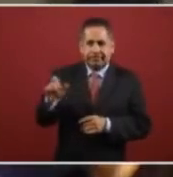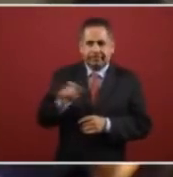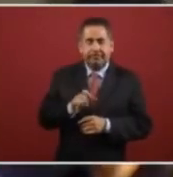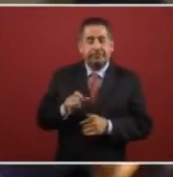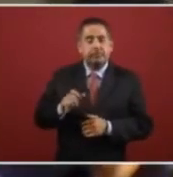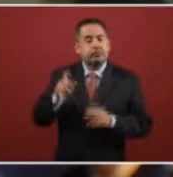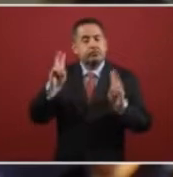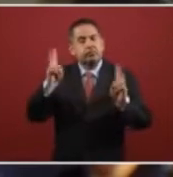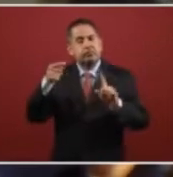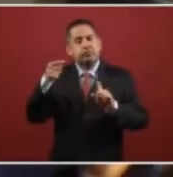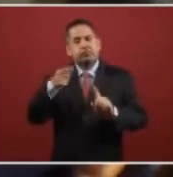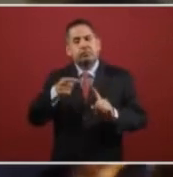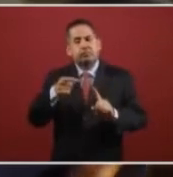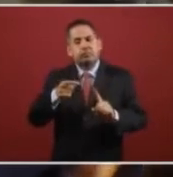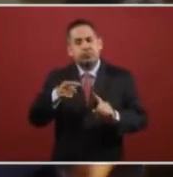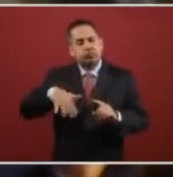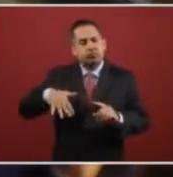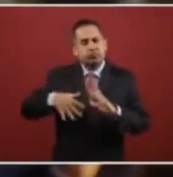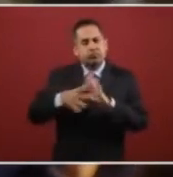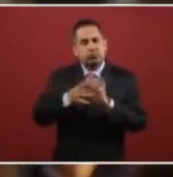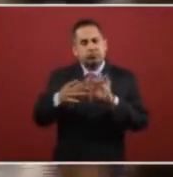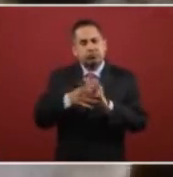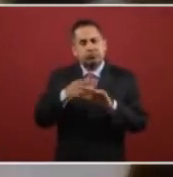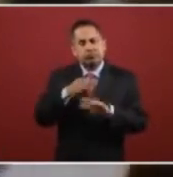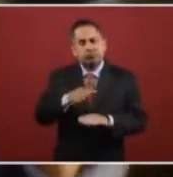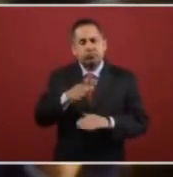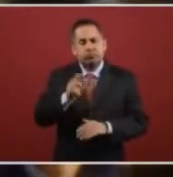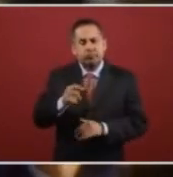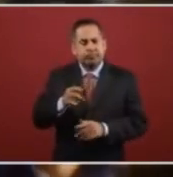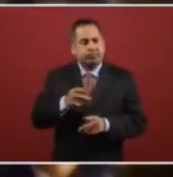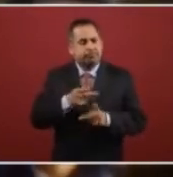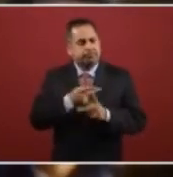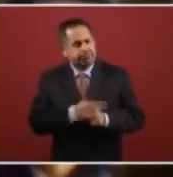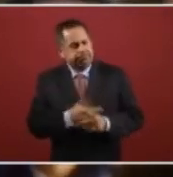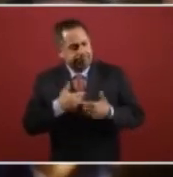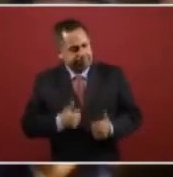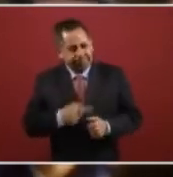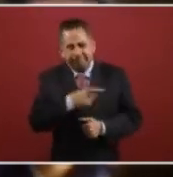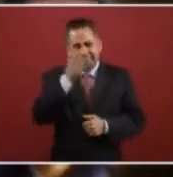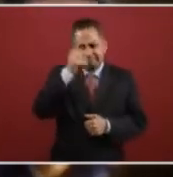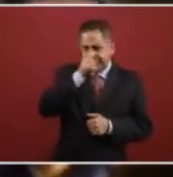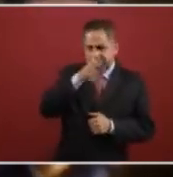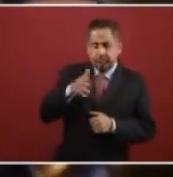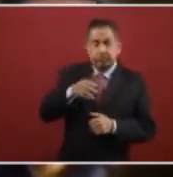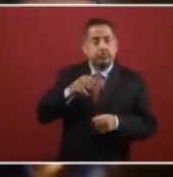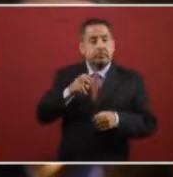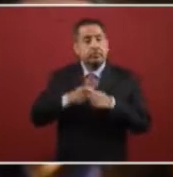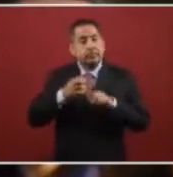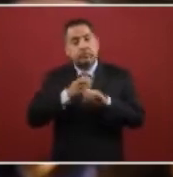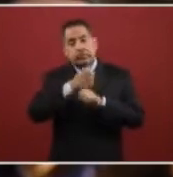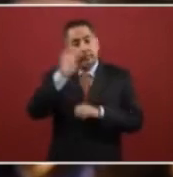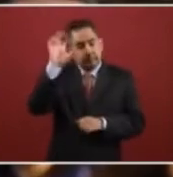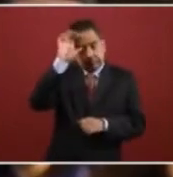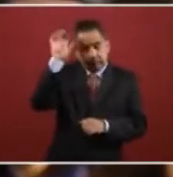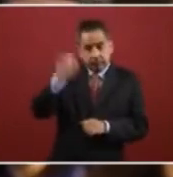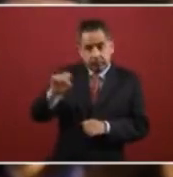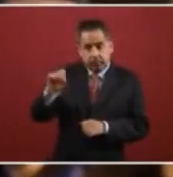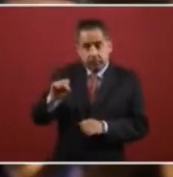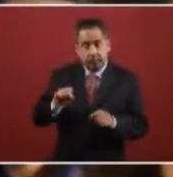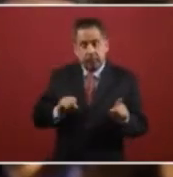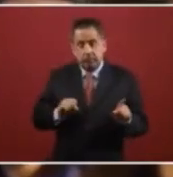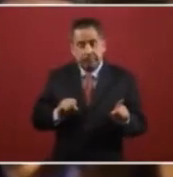He's from MX Express. What I was commenting regarding tolerance to protest in